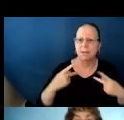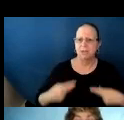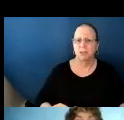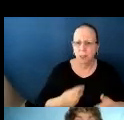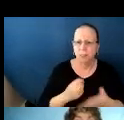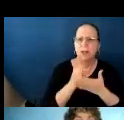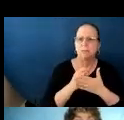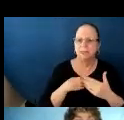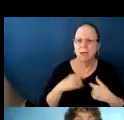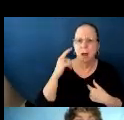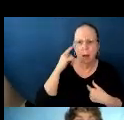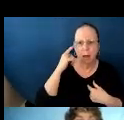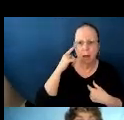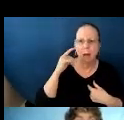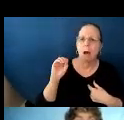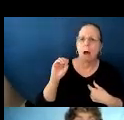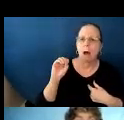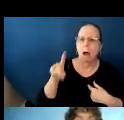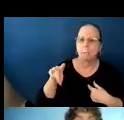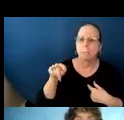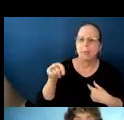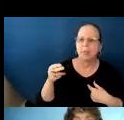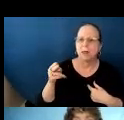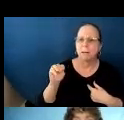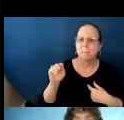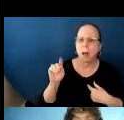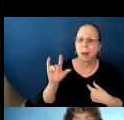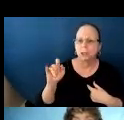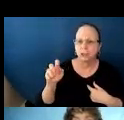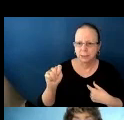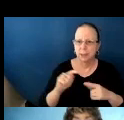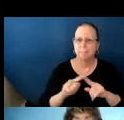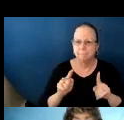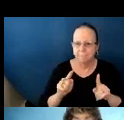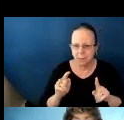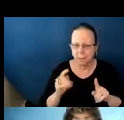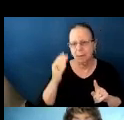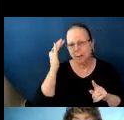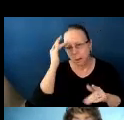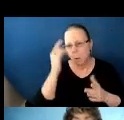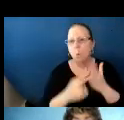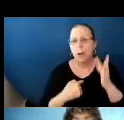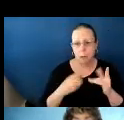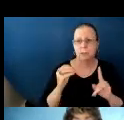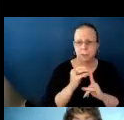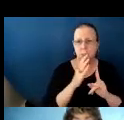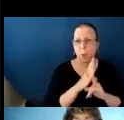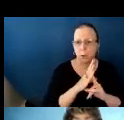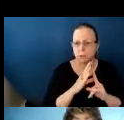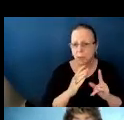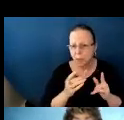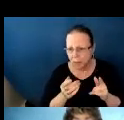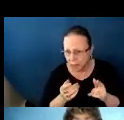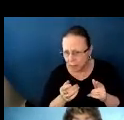therapist, ophthalmologist. But in short, because of the exposure that they gave me and I was exposed to a lot of it, I interned at Carolina